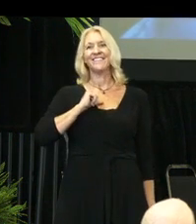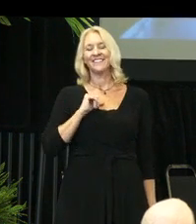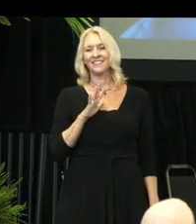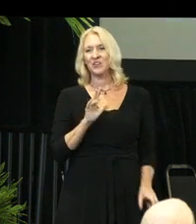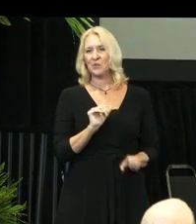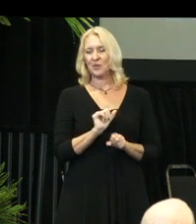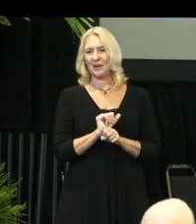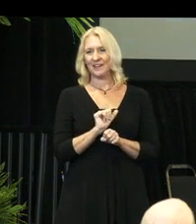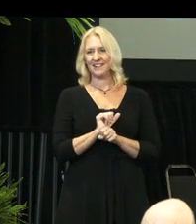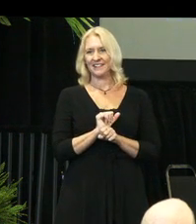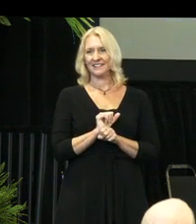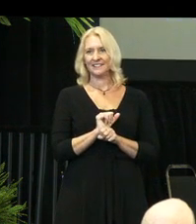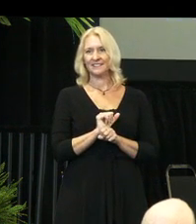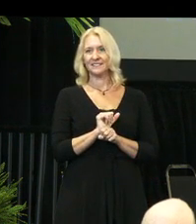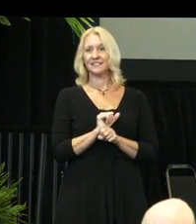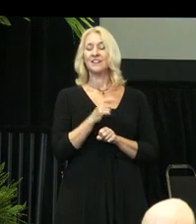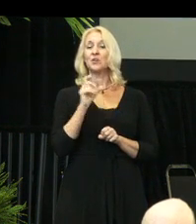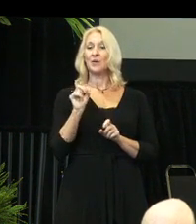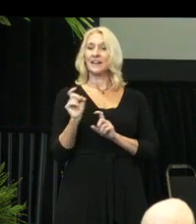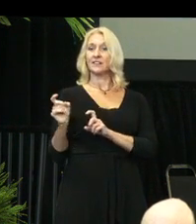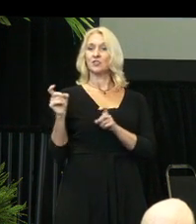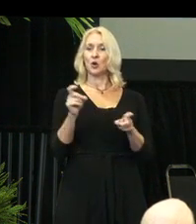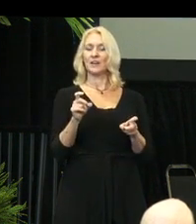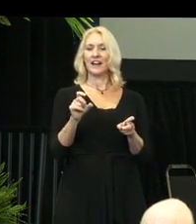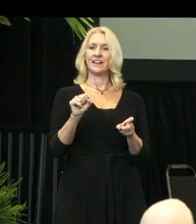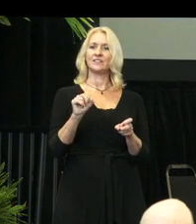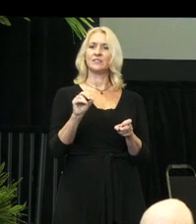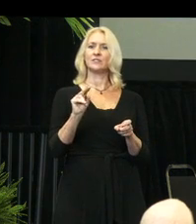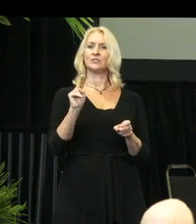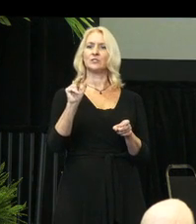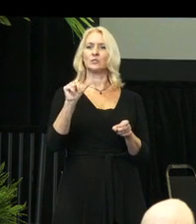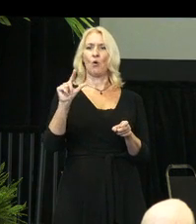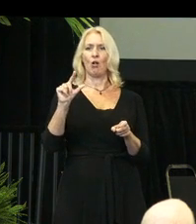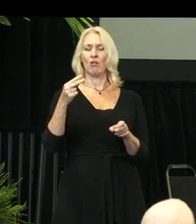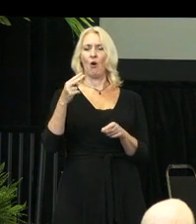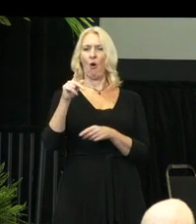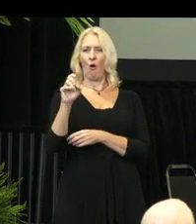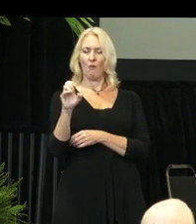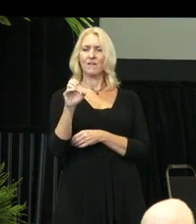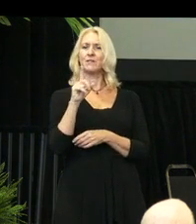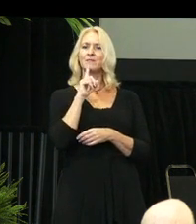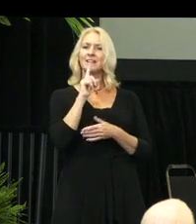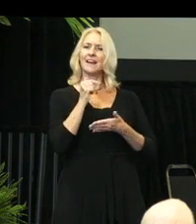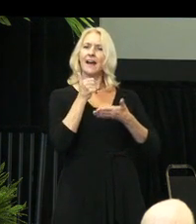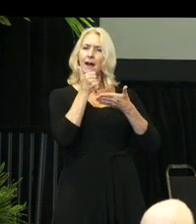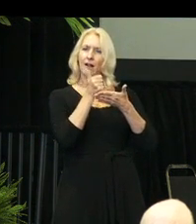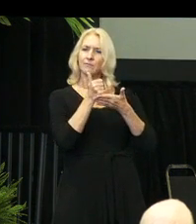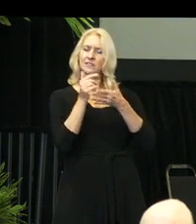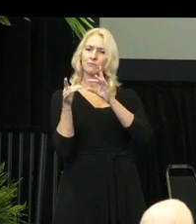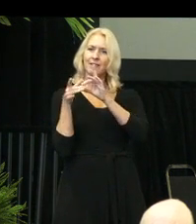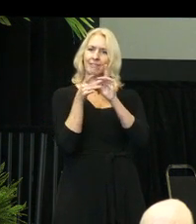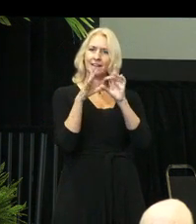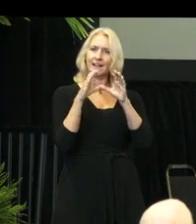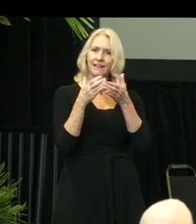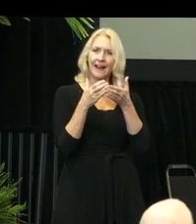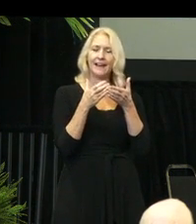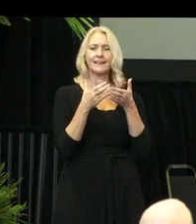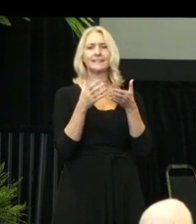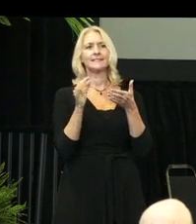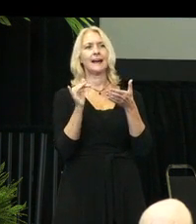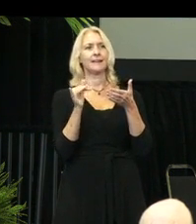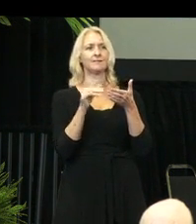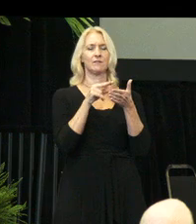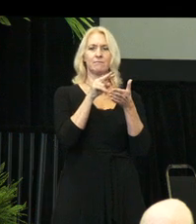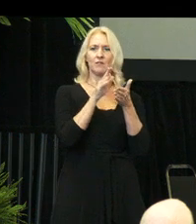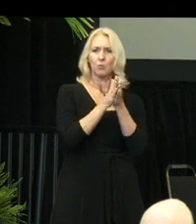Hope, it really related to the other stuff that we did in the class, as far as the novels we had to read, the memoirs and the